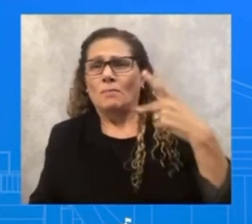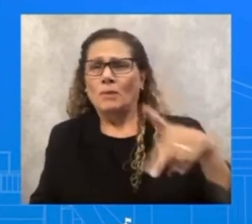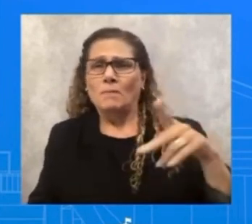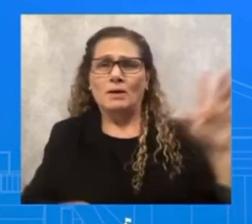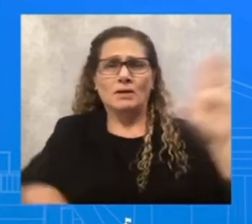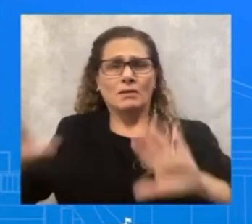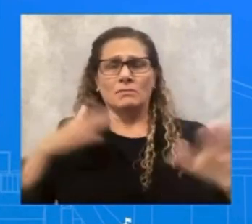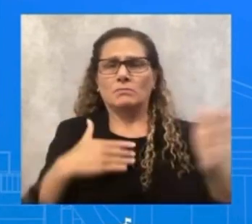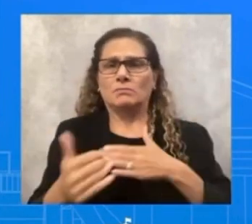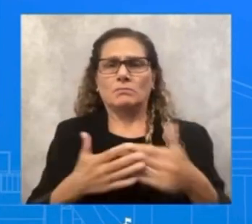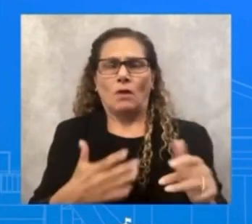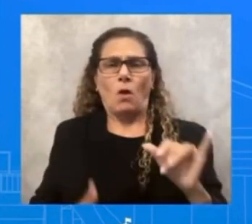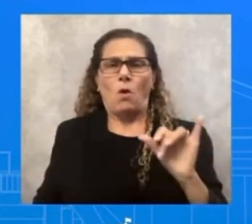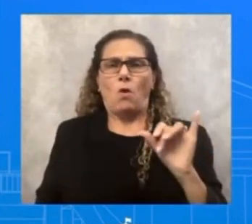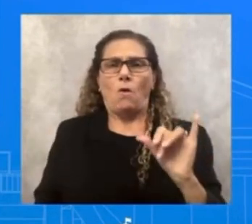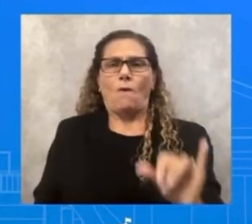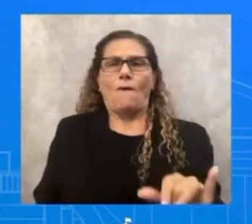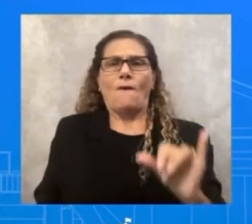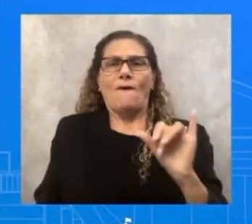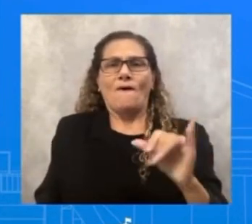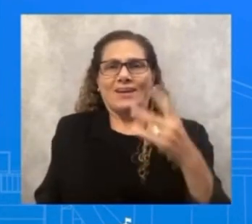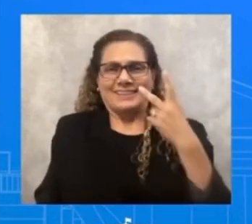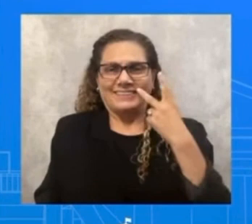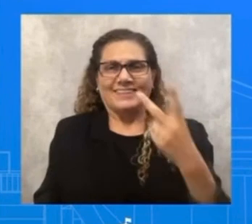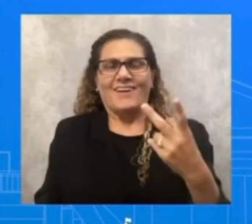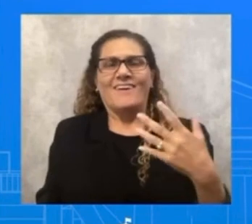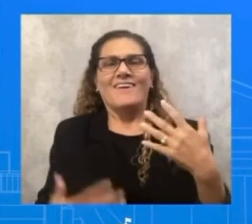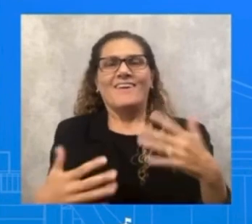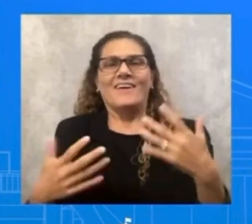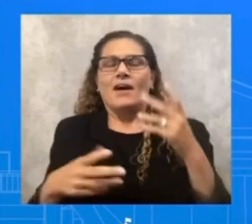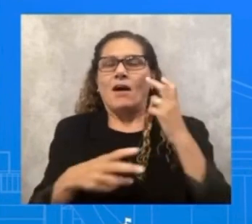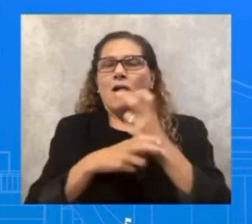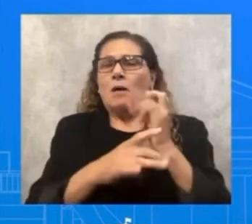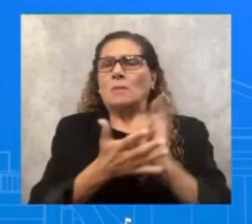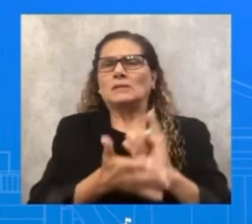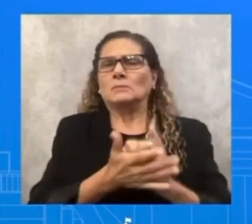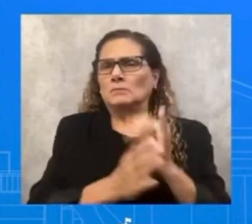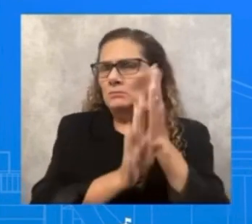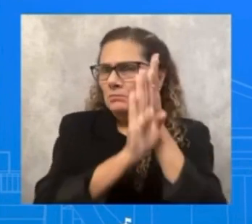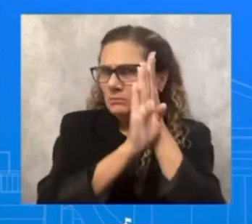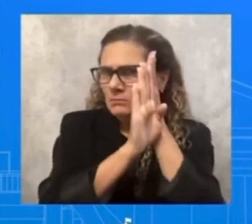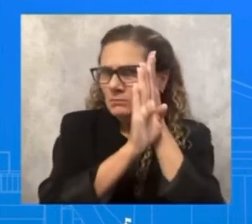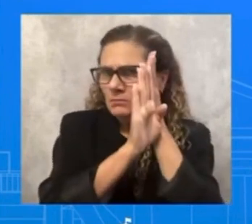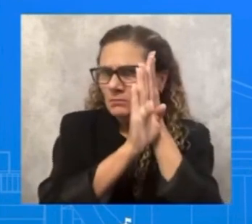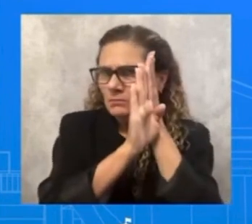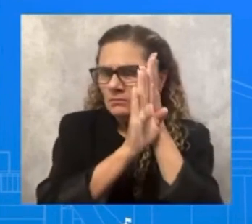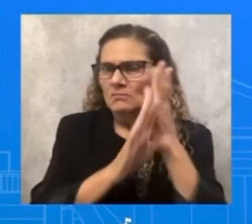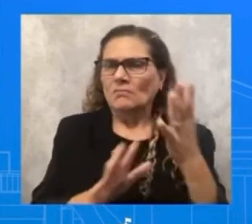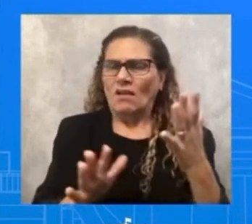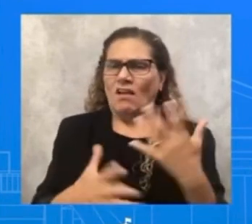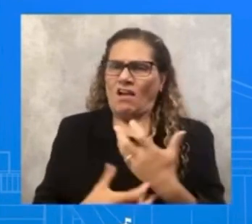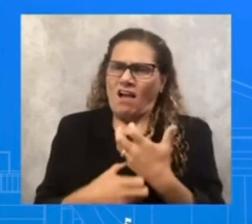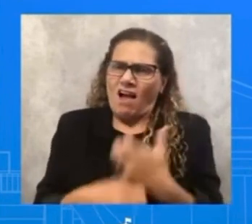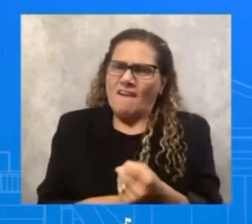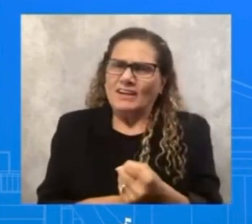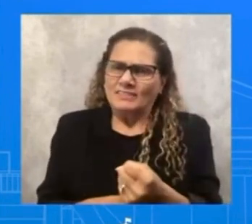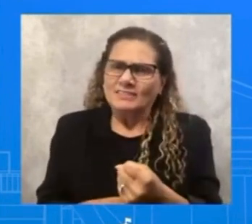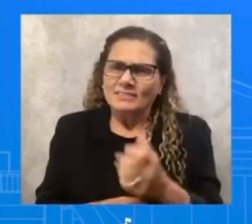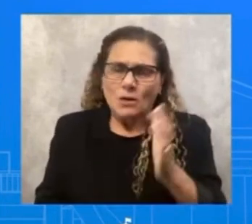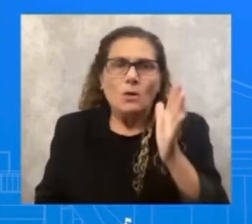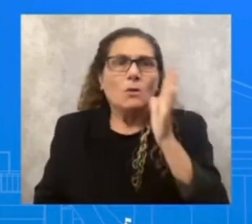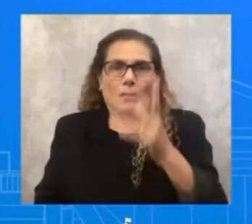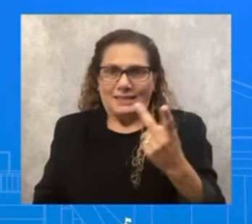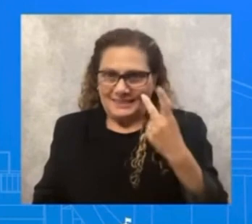so I am quite confident that as the public really, again, as Neera said, begins to feel